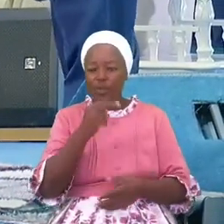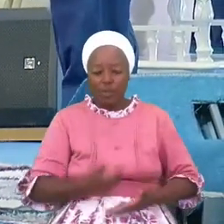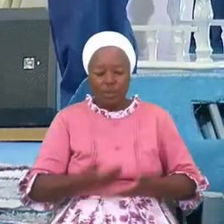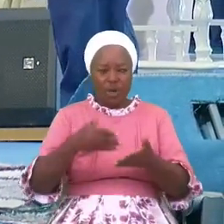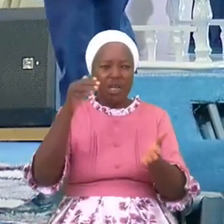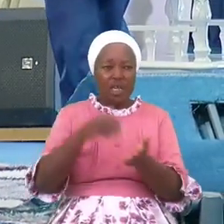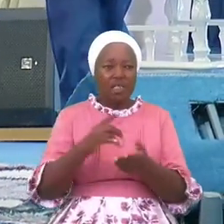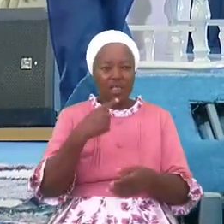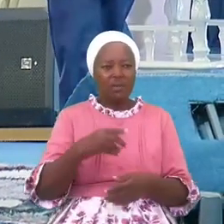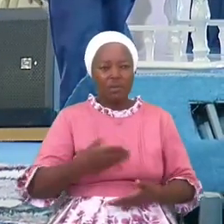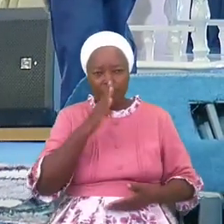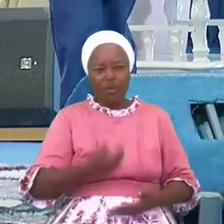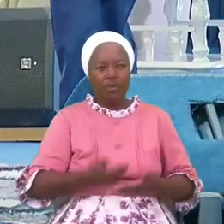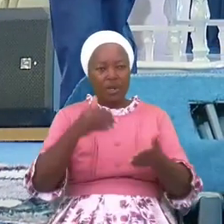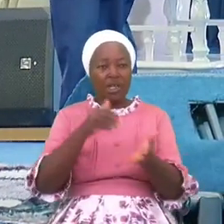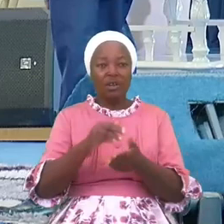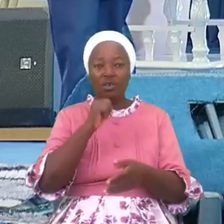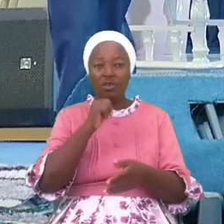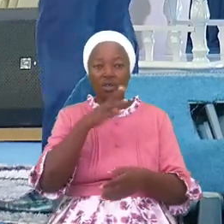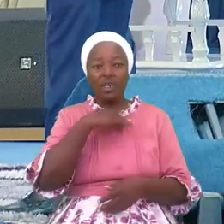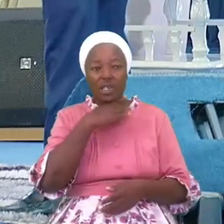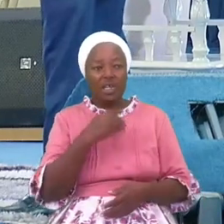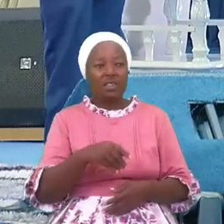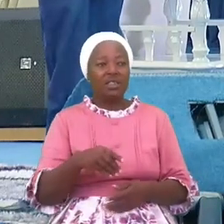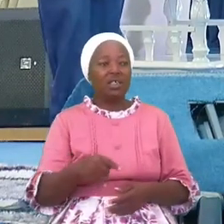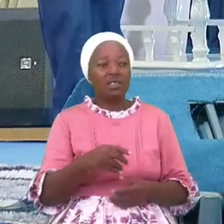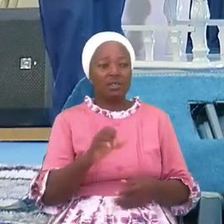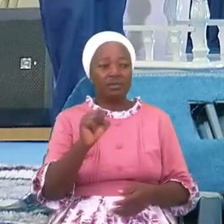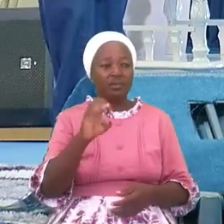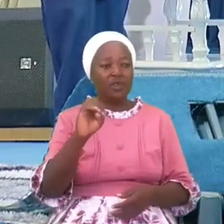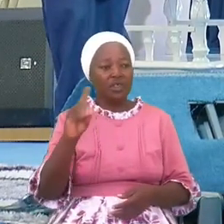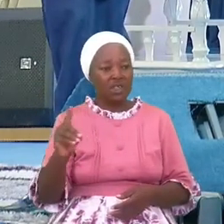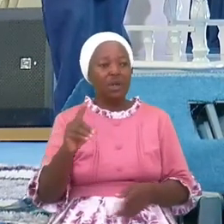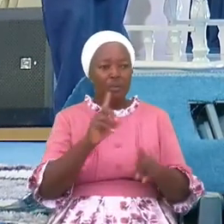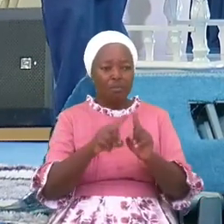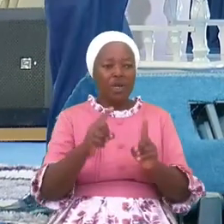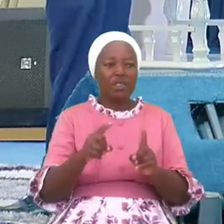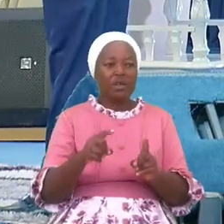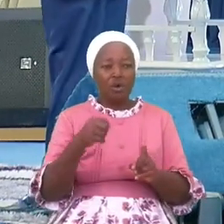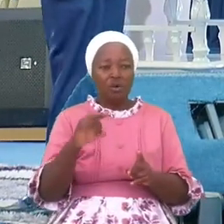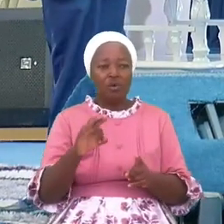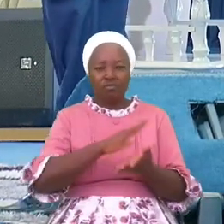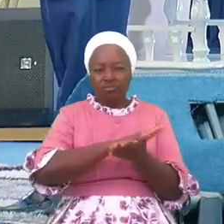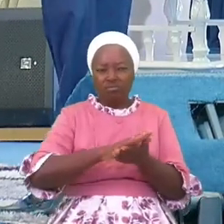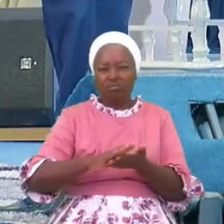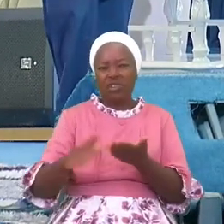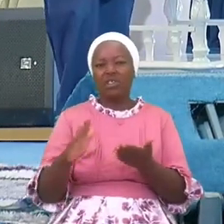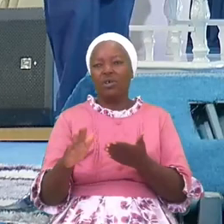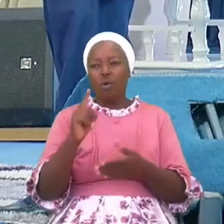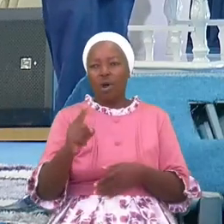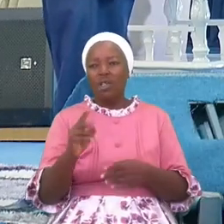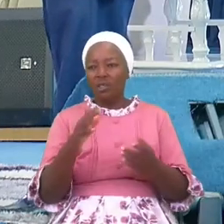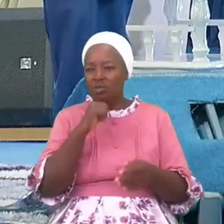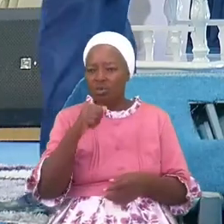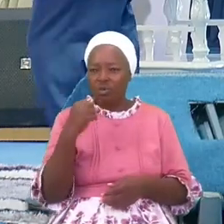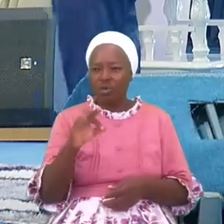seed, but of incorruptible. Not of corruptible seed, but incorruptible. How do